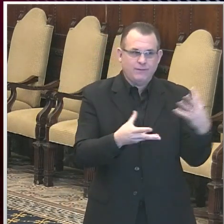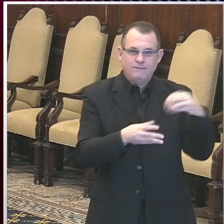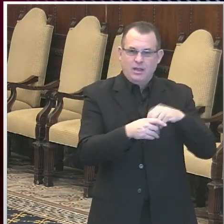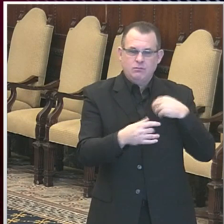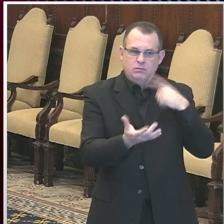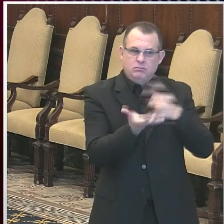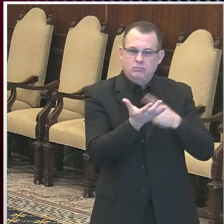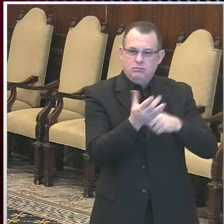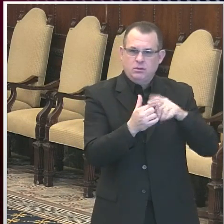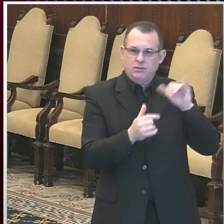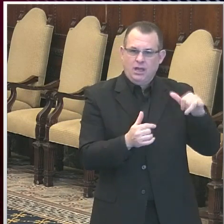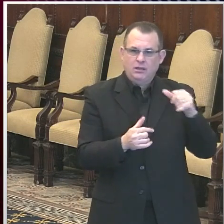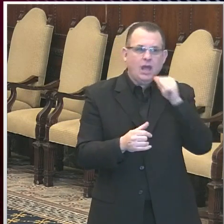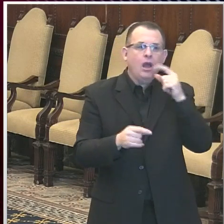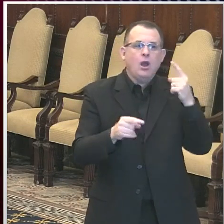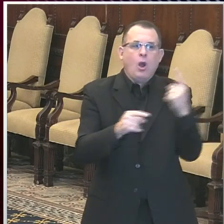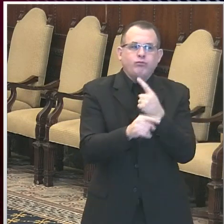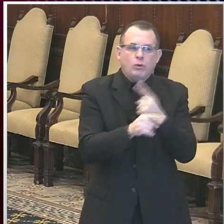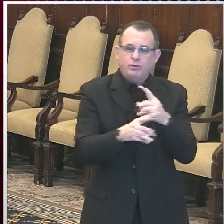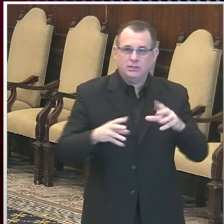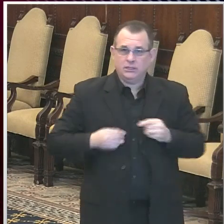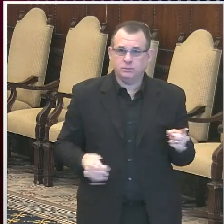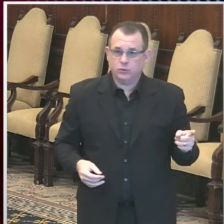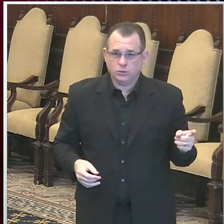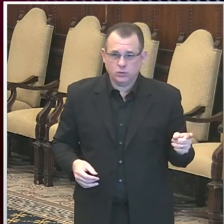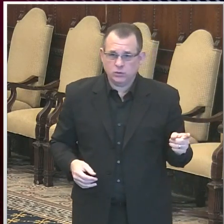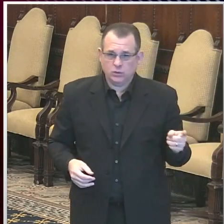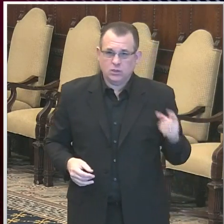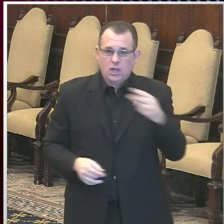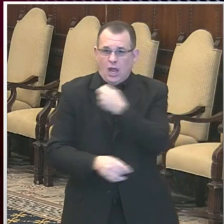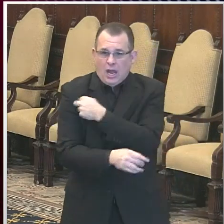this is not acceptable and we don't want to see it ever happen again.